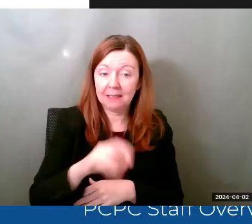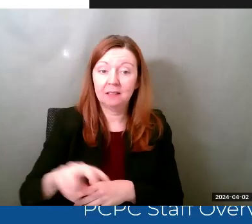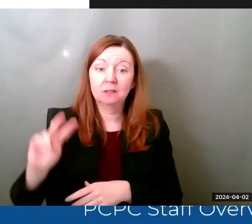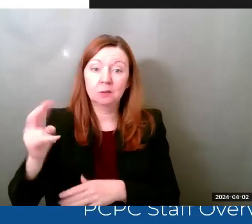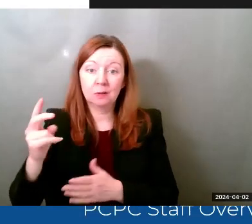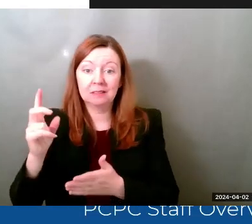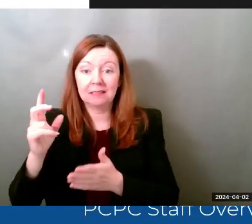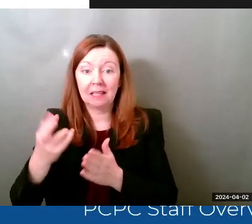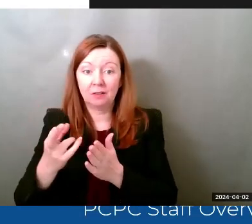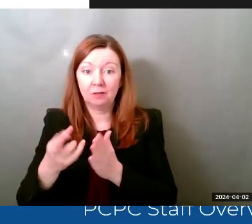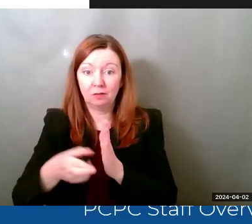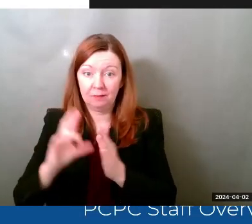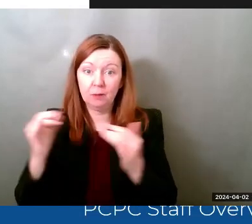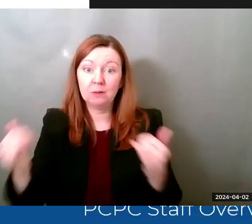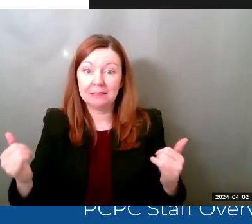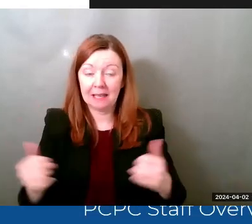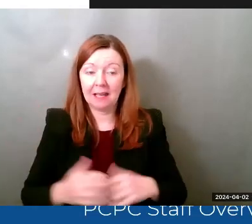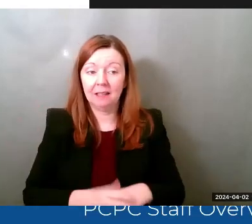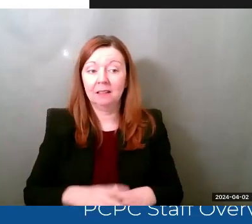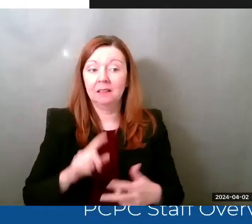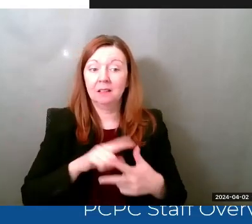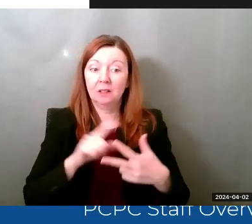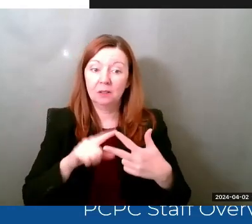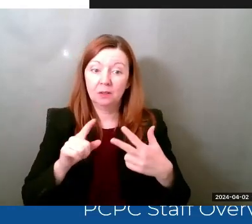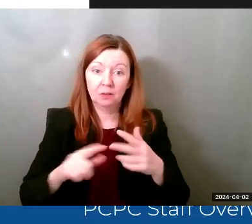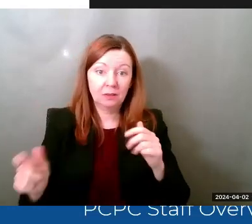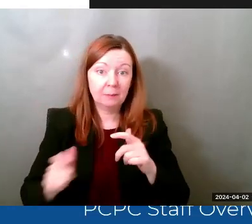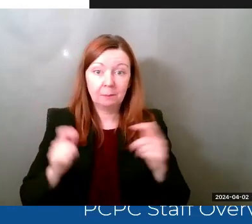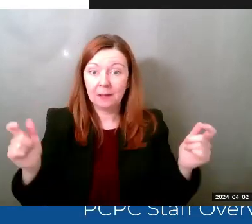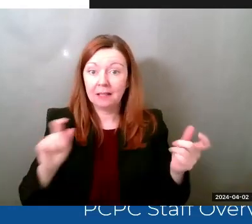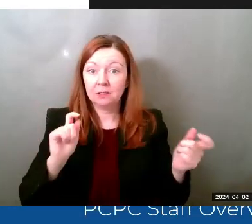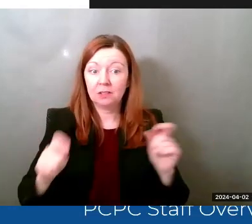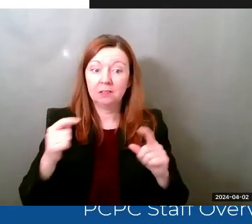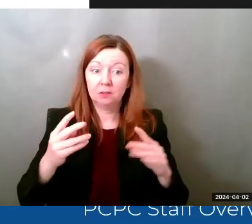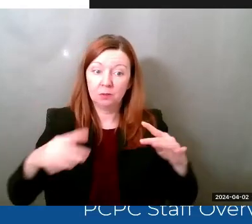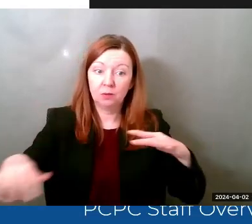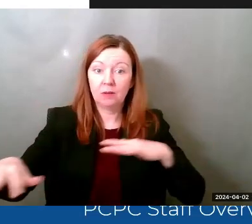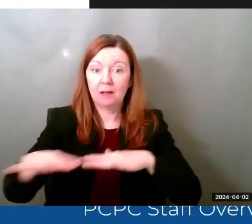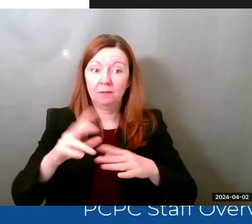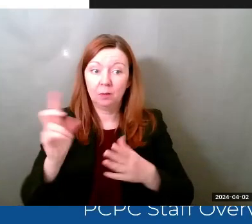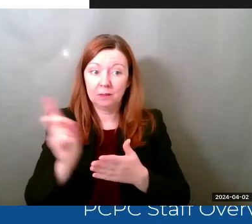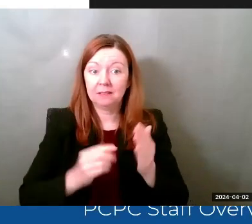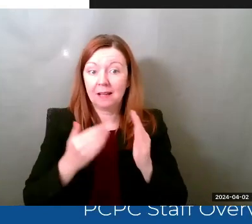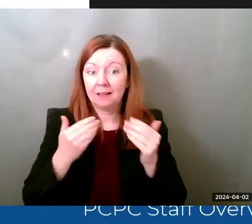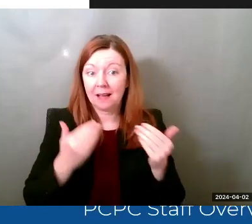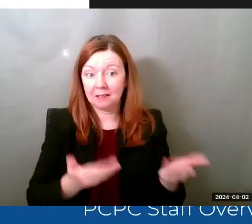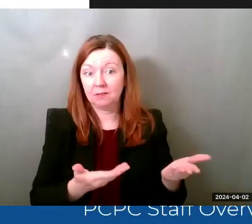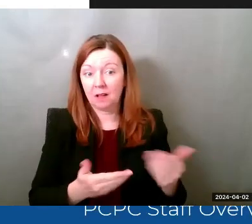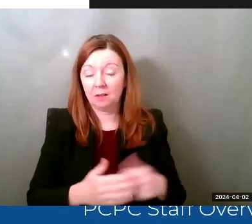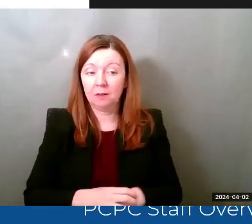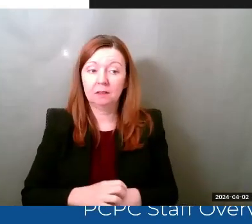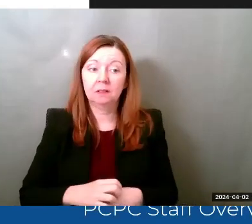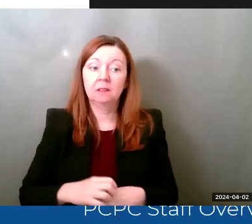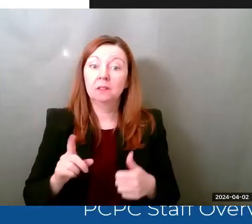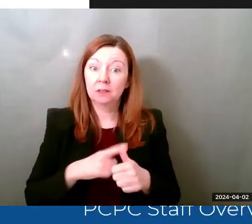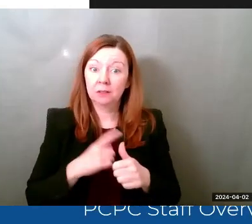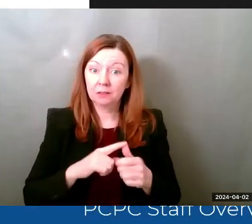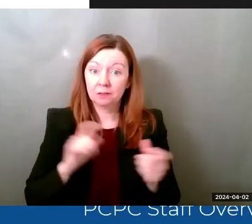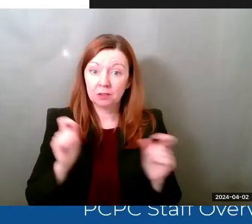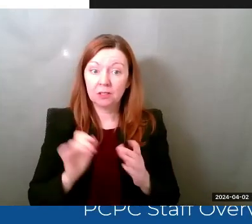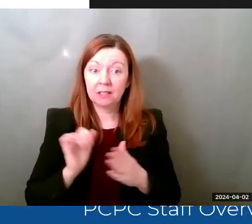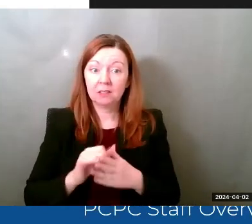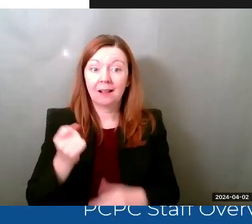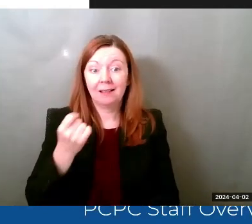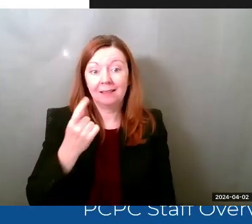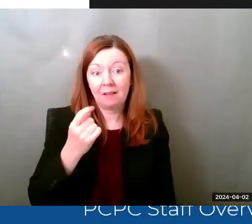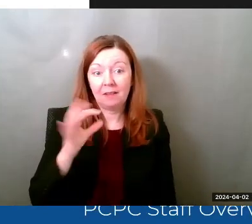review today. There are three main changes made to the ground floor design as follows. The first change is that the